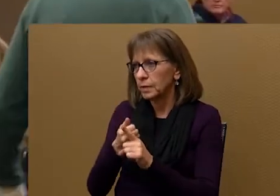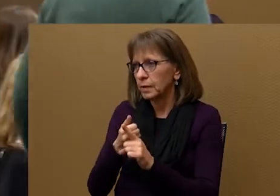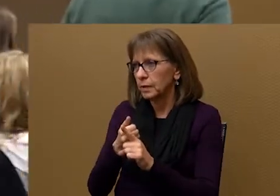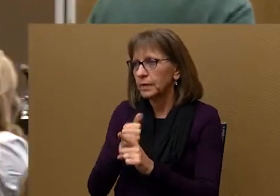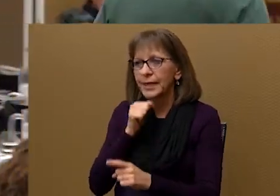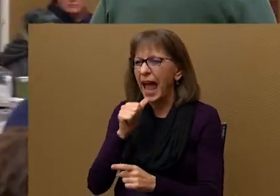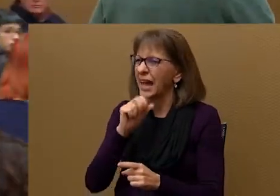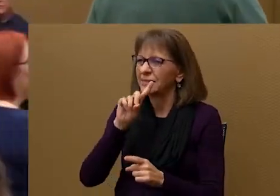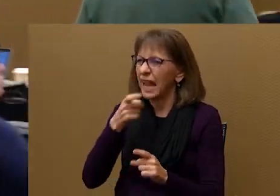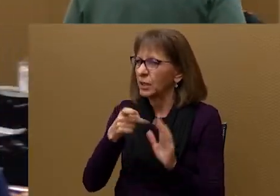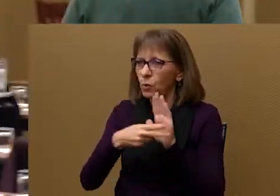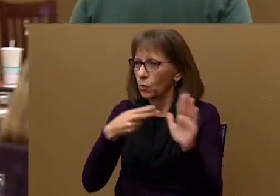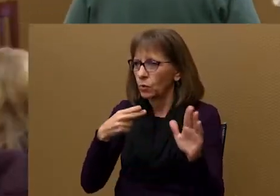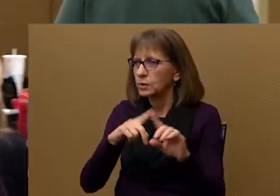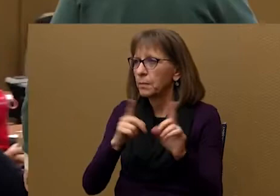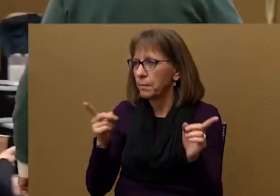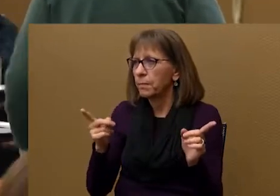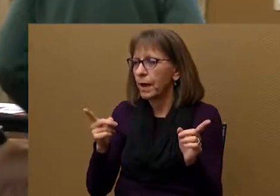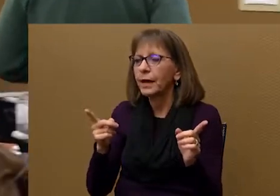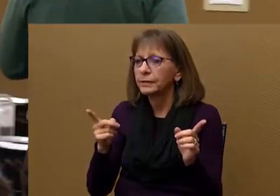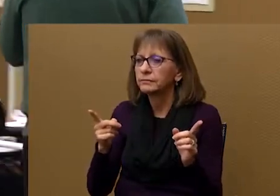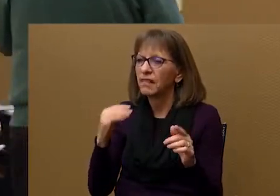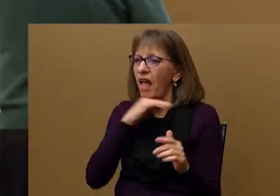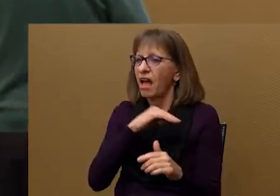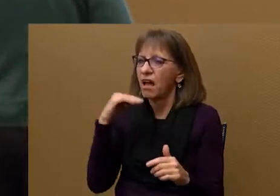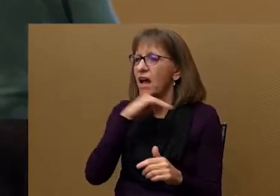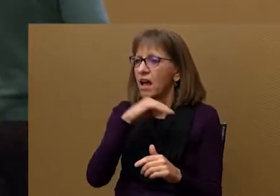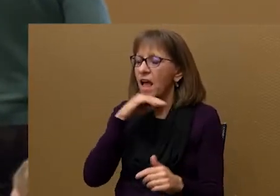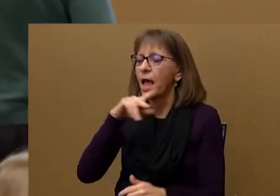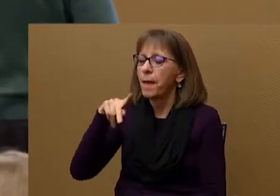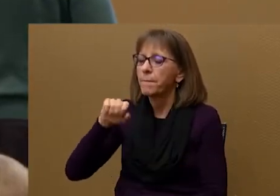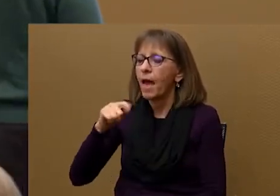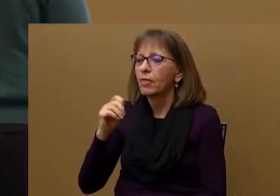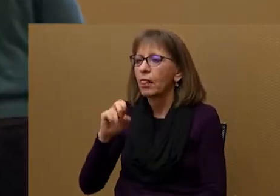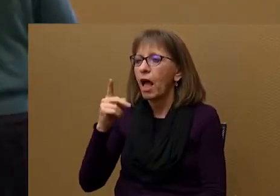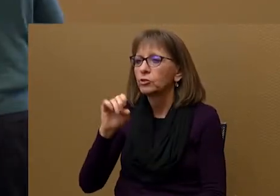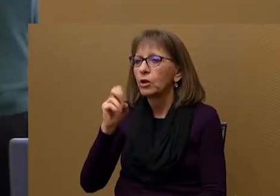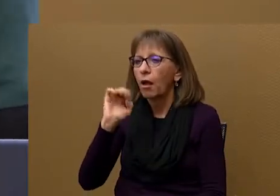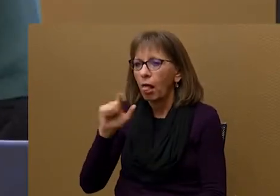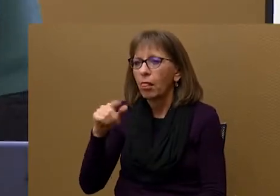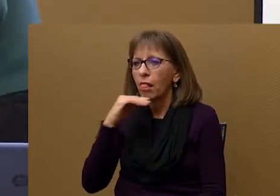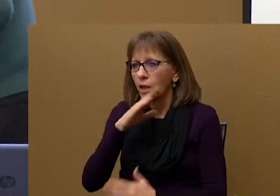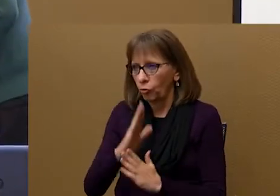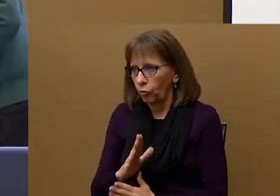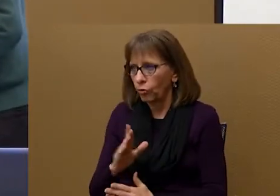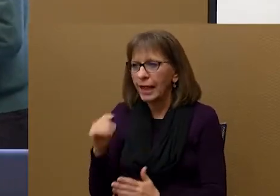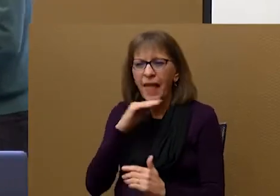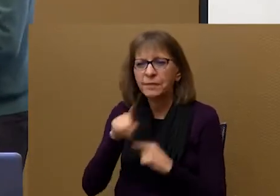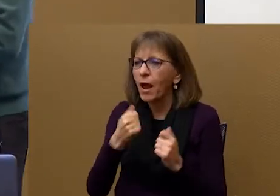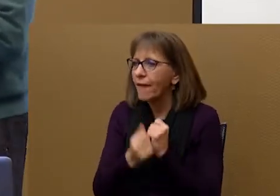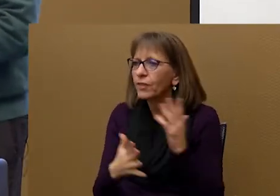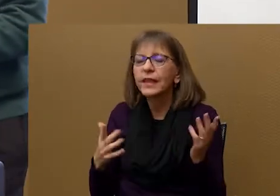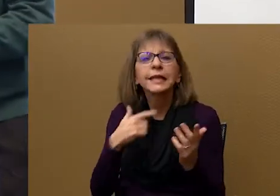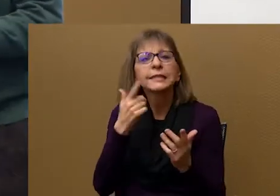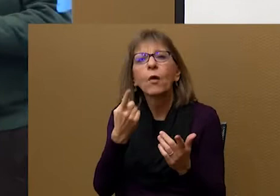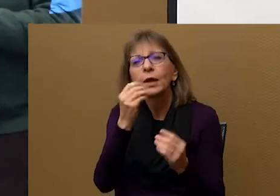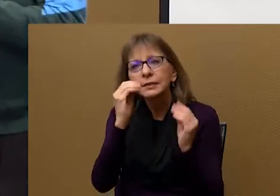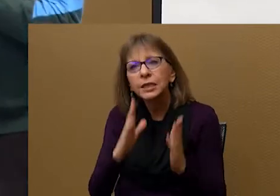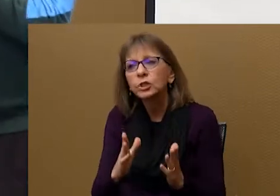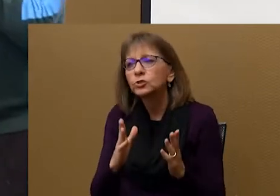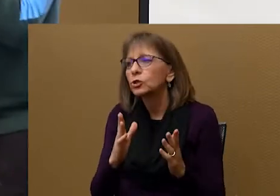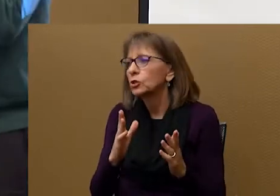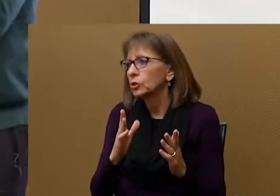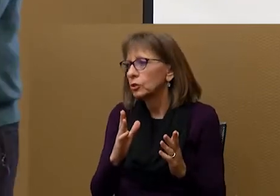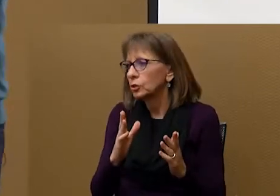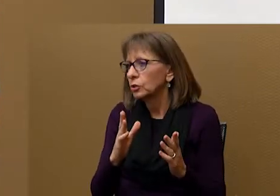I have a high school student who's not diagnosed but is a pathological liar. He lies about everything.